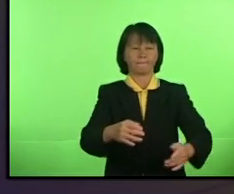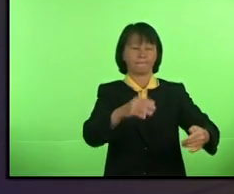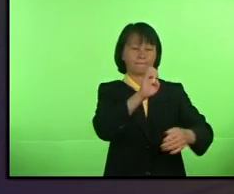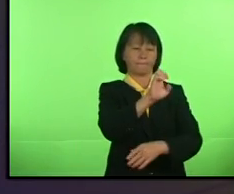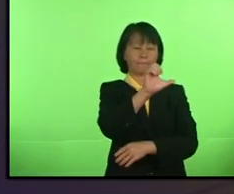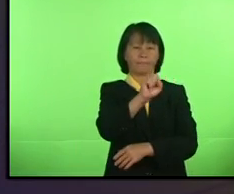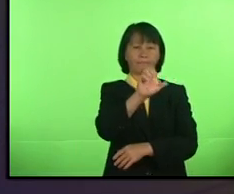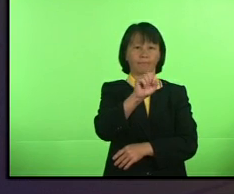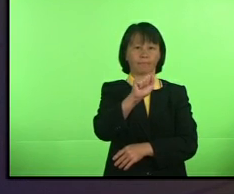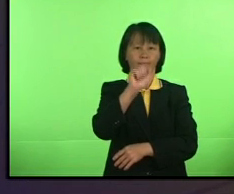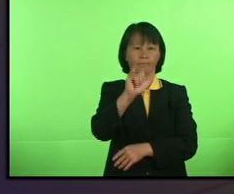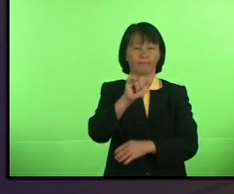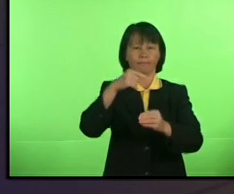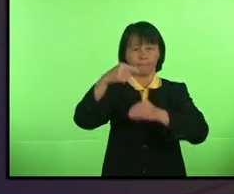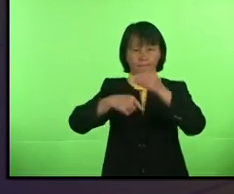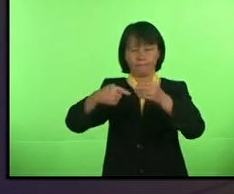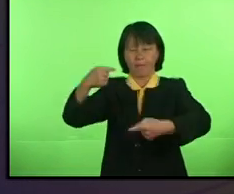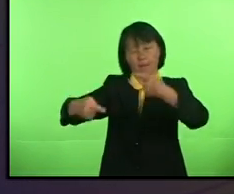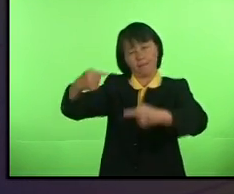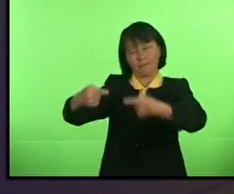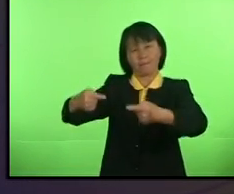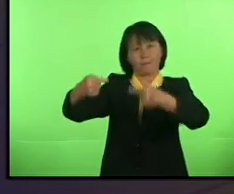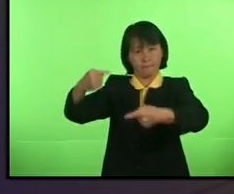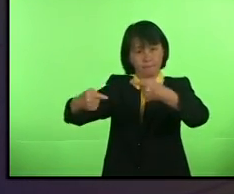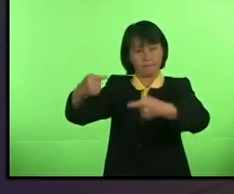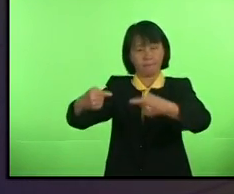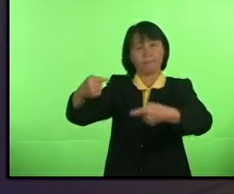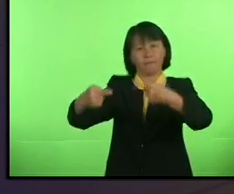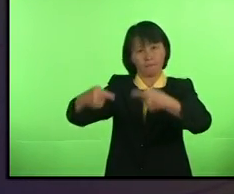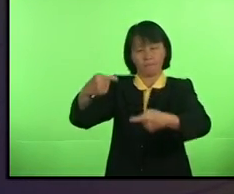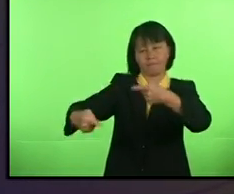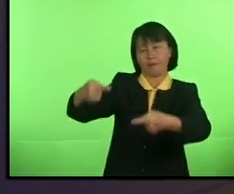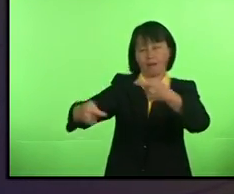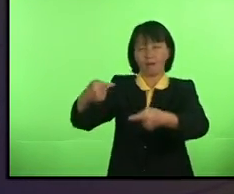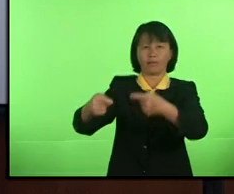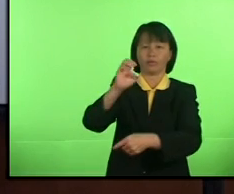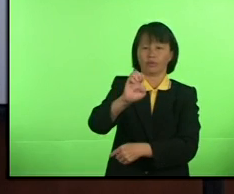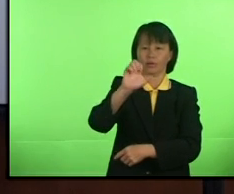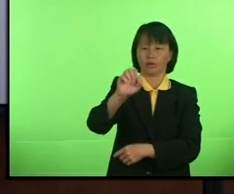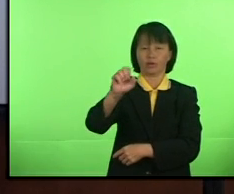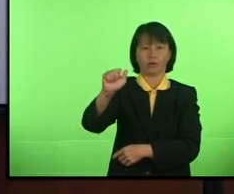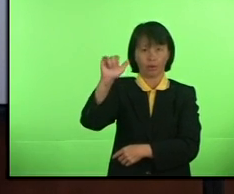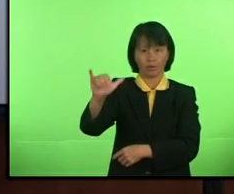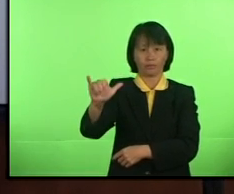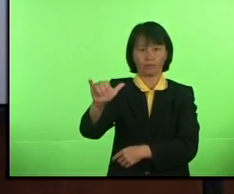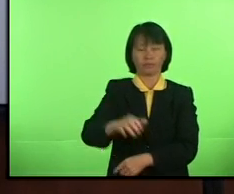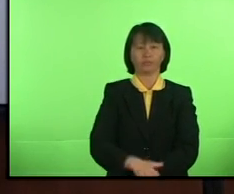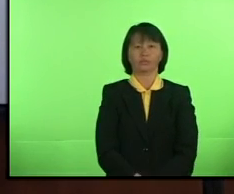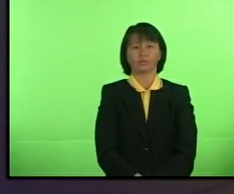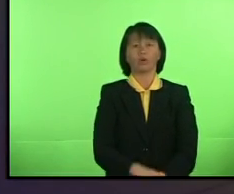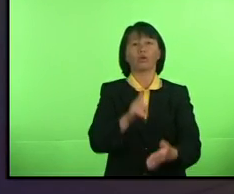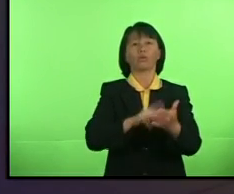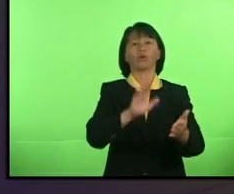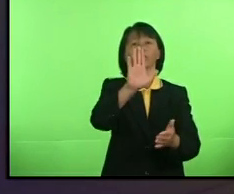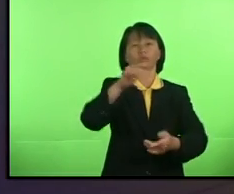is argumentation essay. Argue. Okay? So, what do you